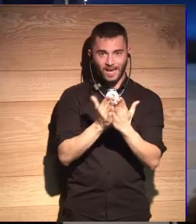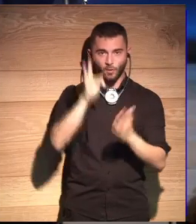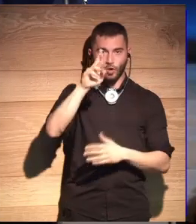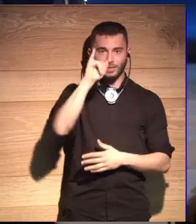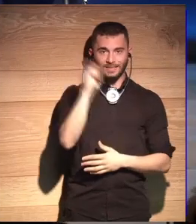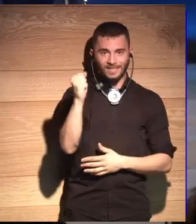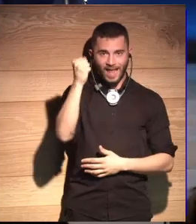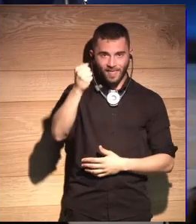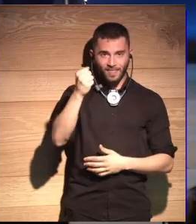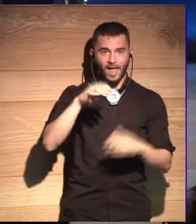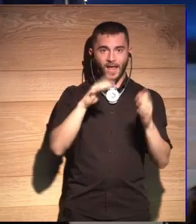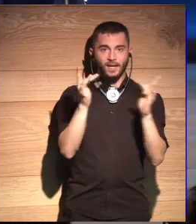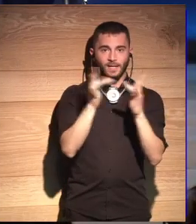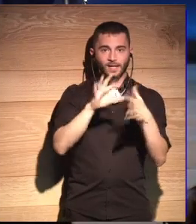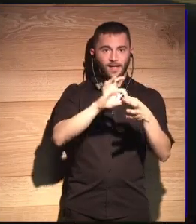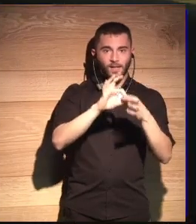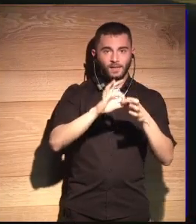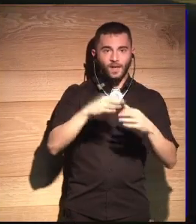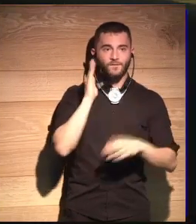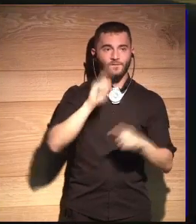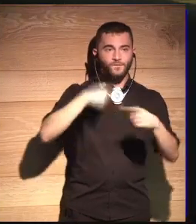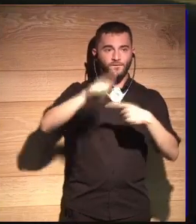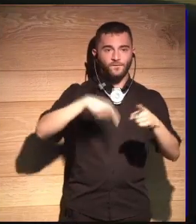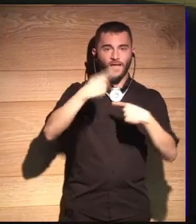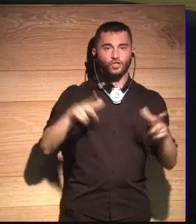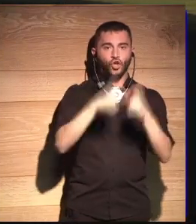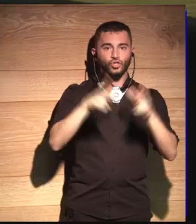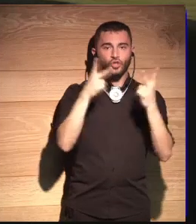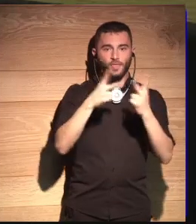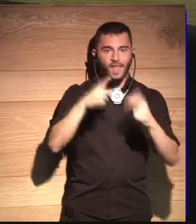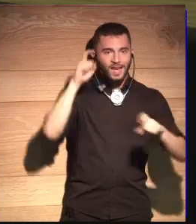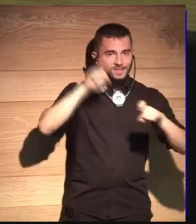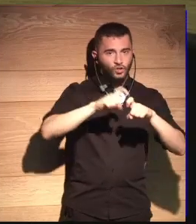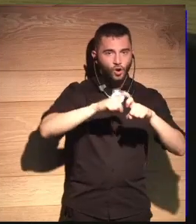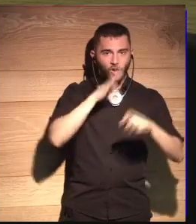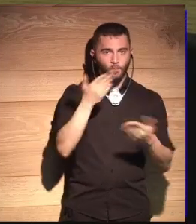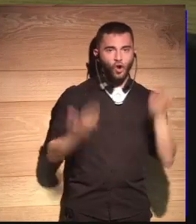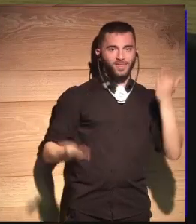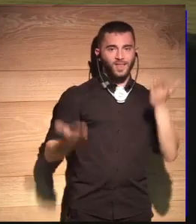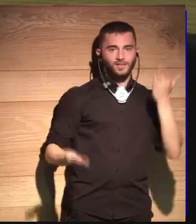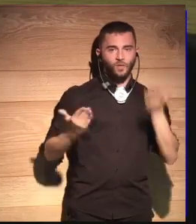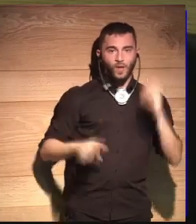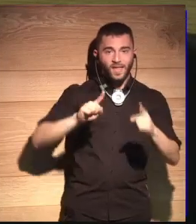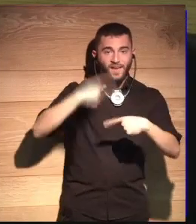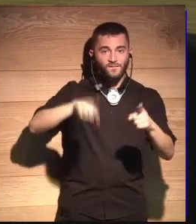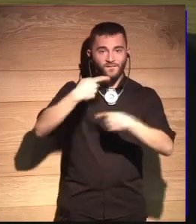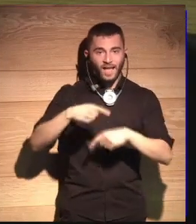the relation with the traceback between the social and the psychological effects of